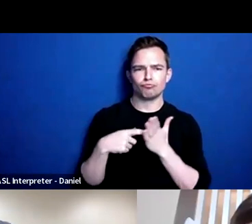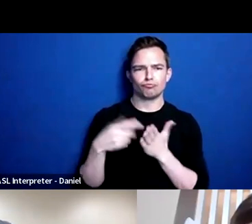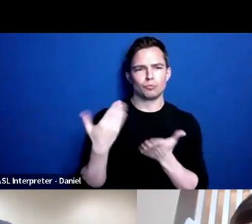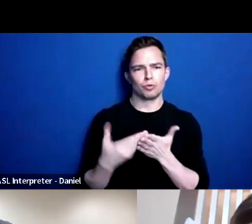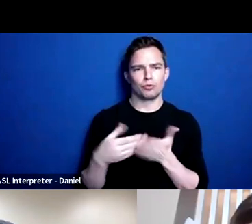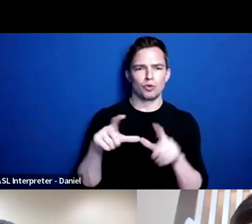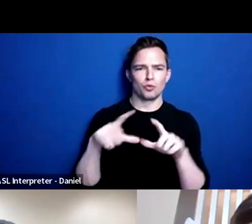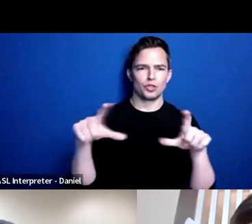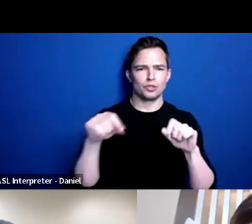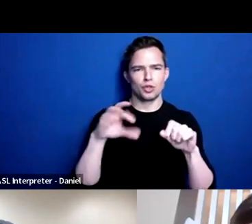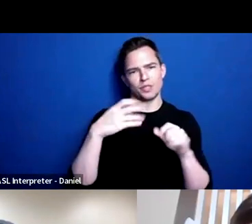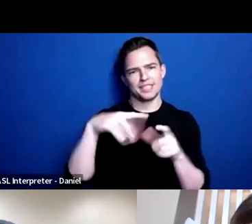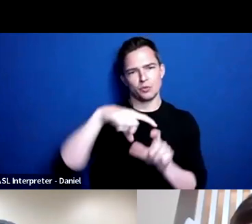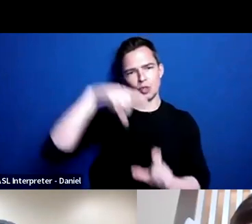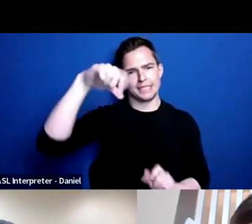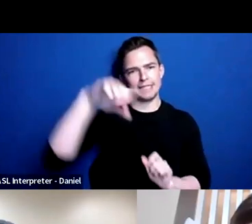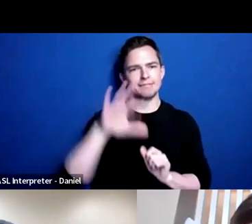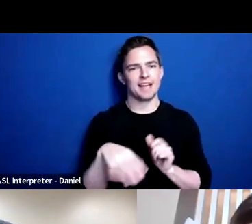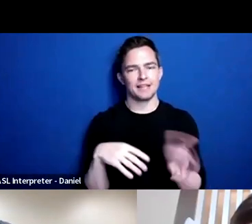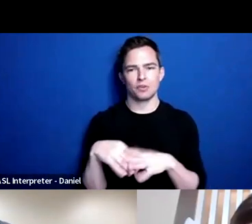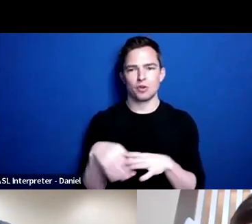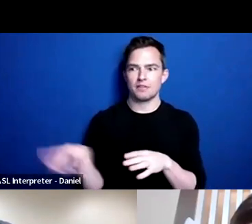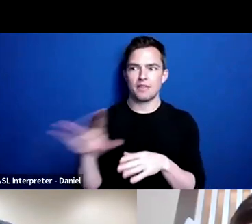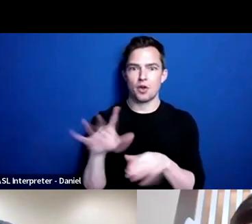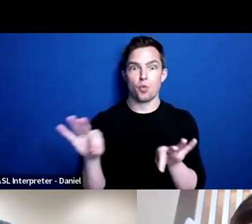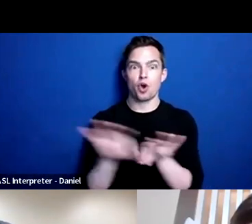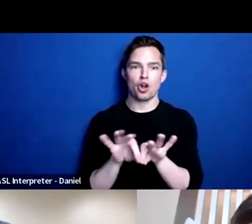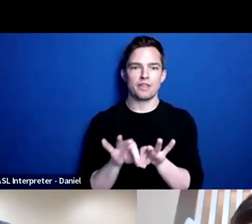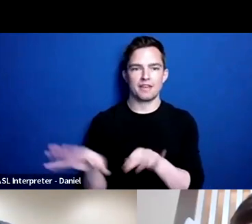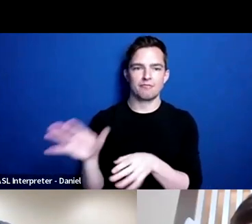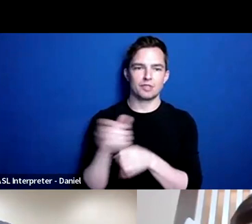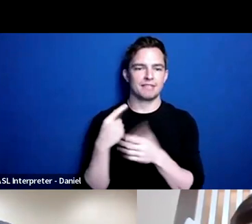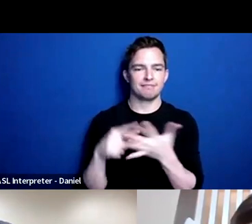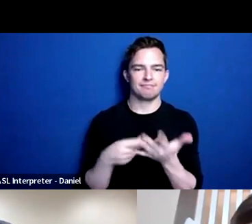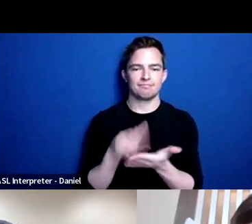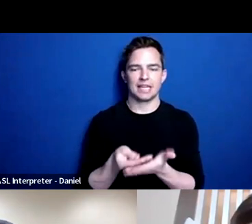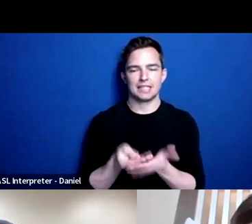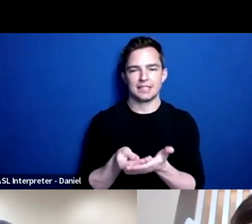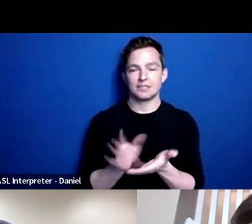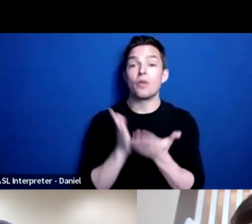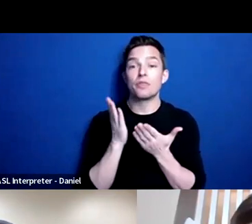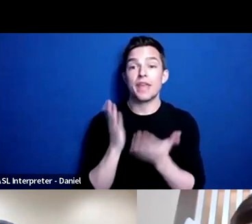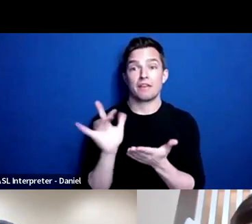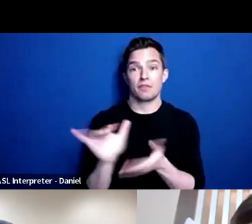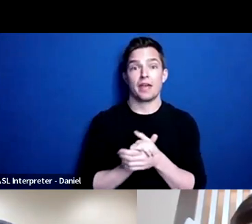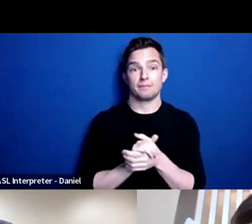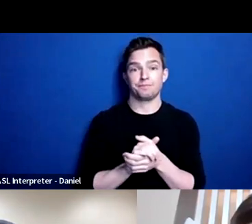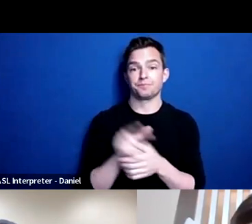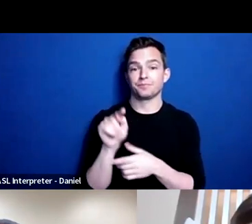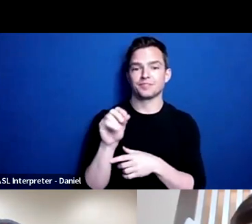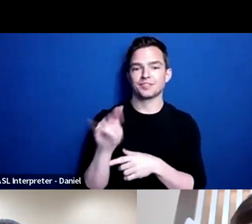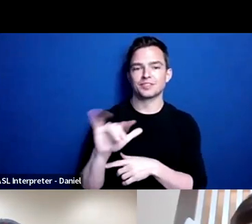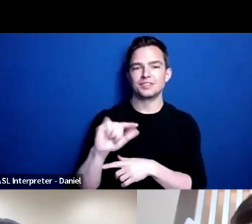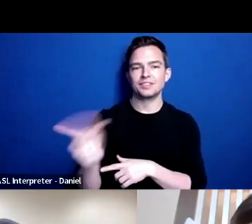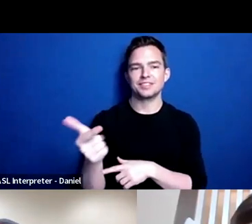proof that that they are even worthy of receiving these funds. So thank you for that. And Tony, it's